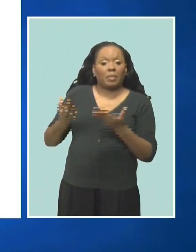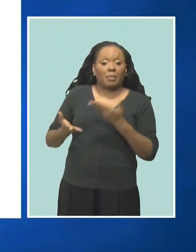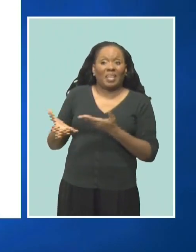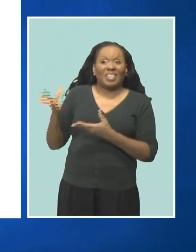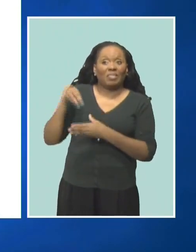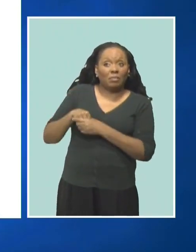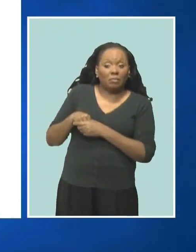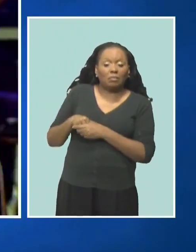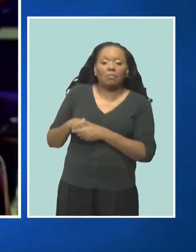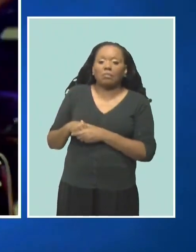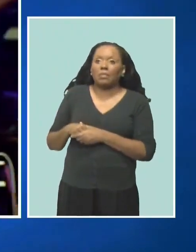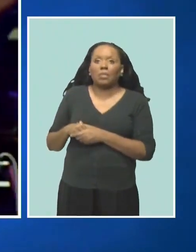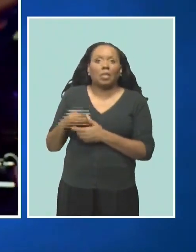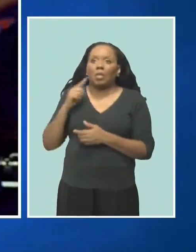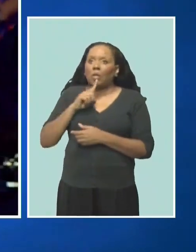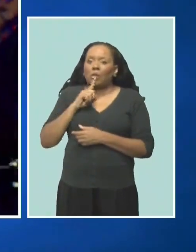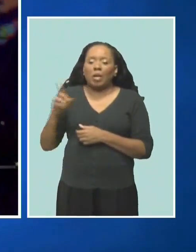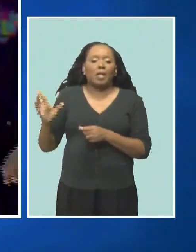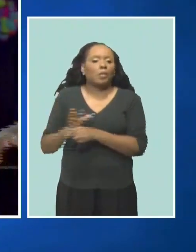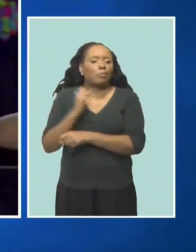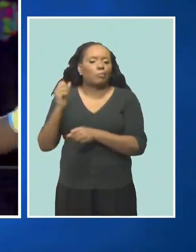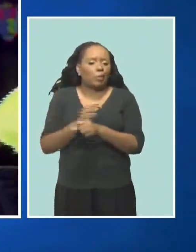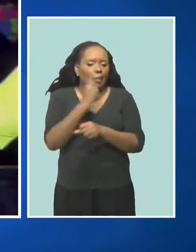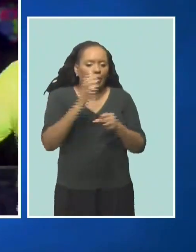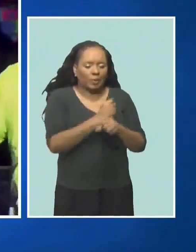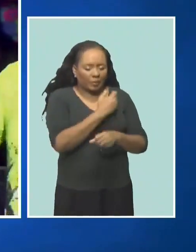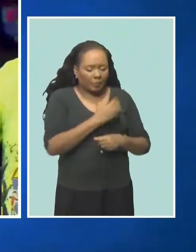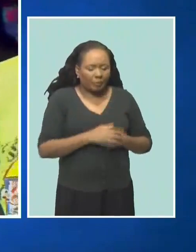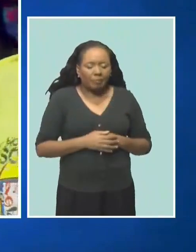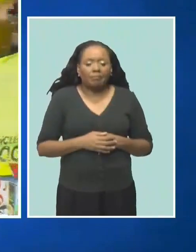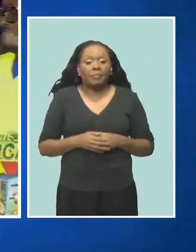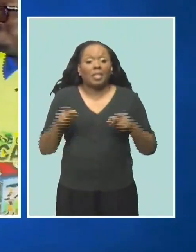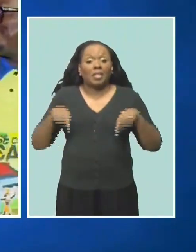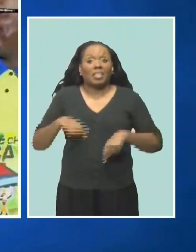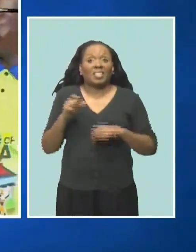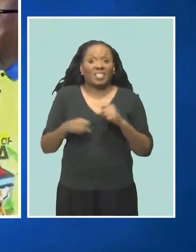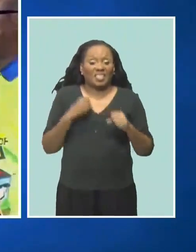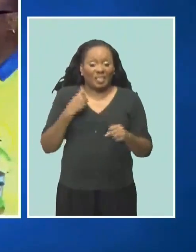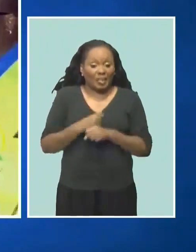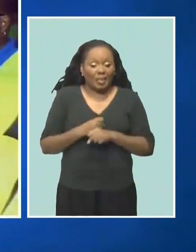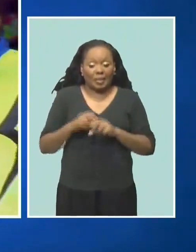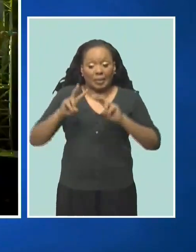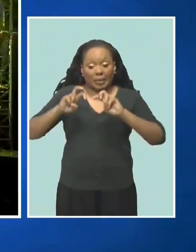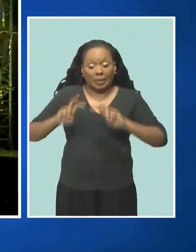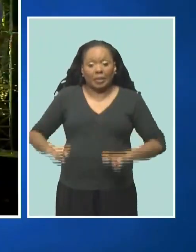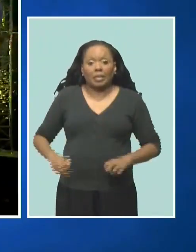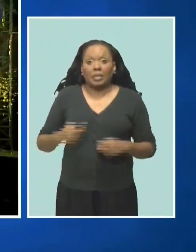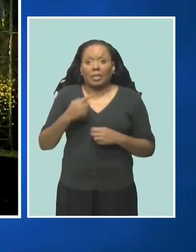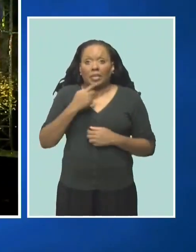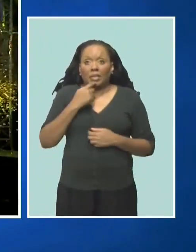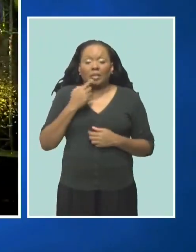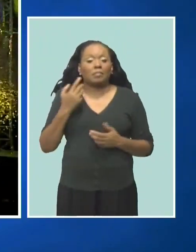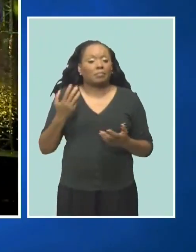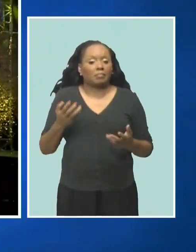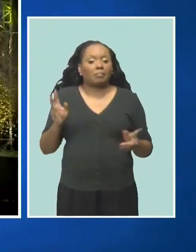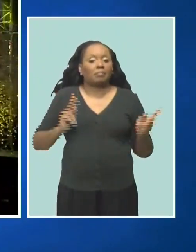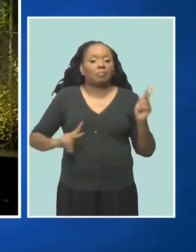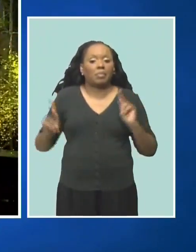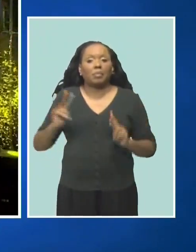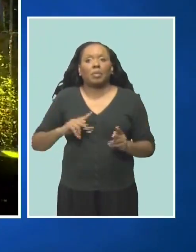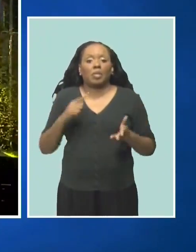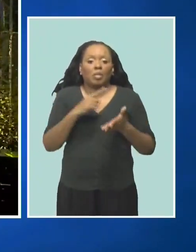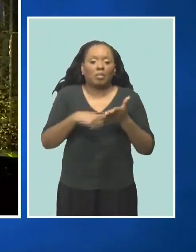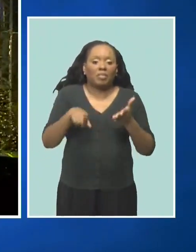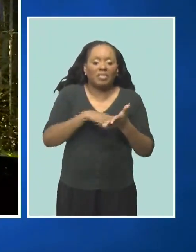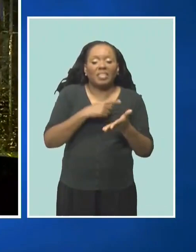win-win situation for everybody. Given an assessment of Crop Over 2024, the RT says there will always be those who criticize